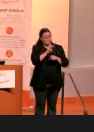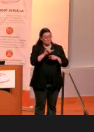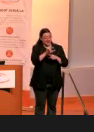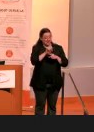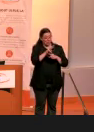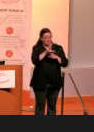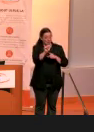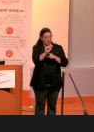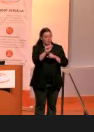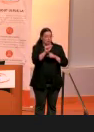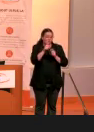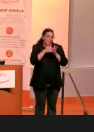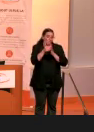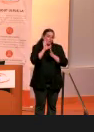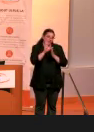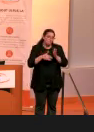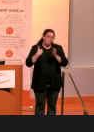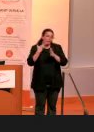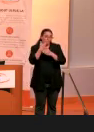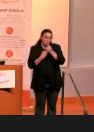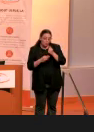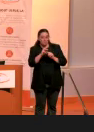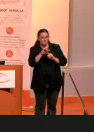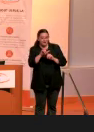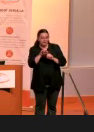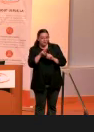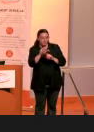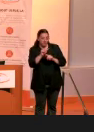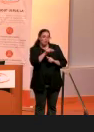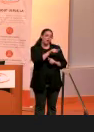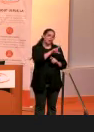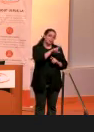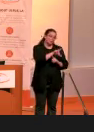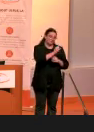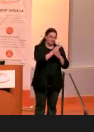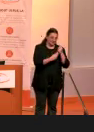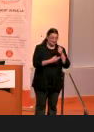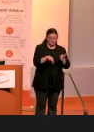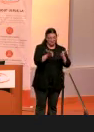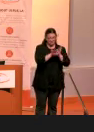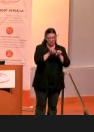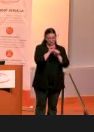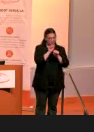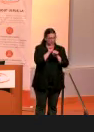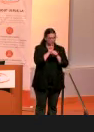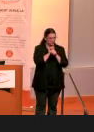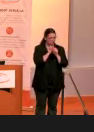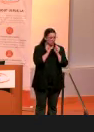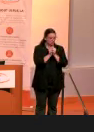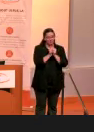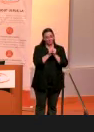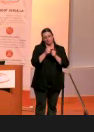have seen patients who have both lupus and myeloma. So again, it's important to kind of work with our